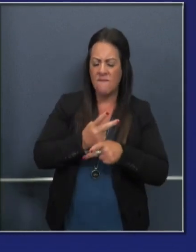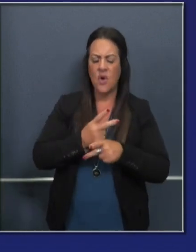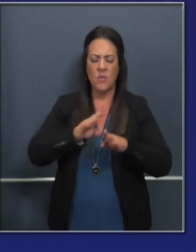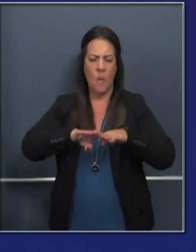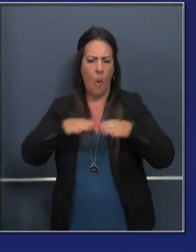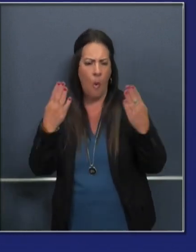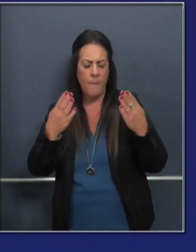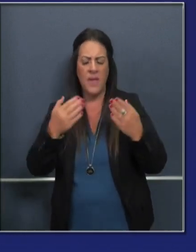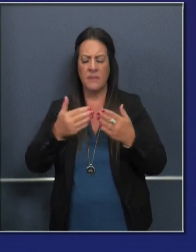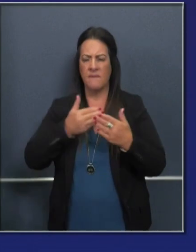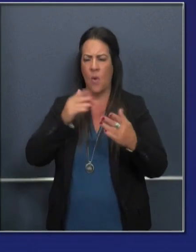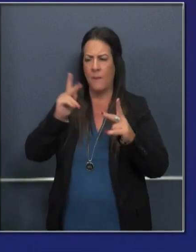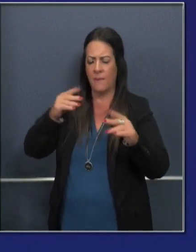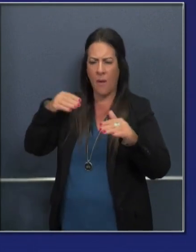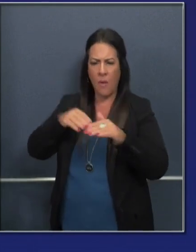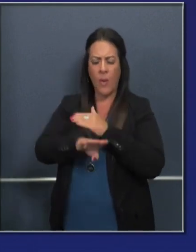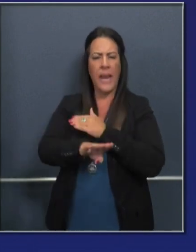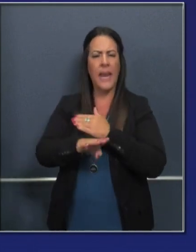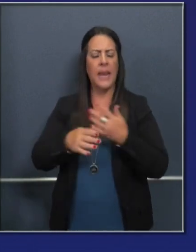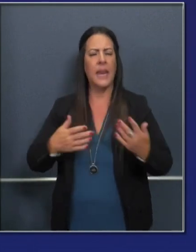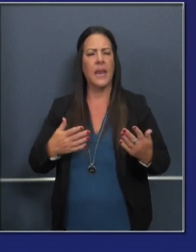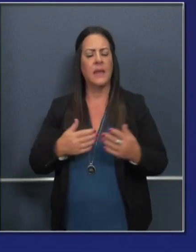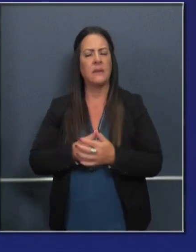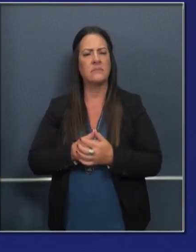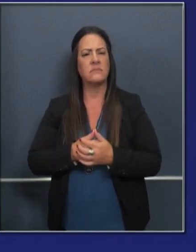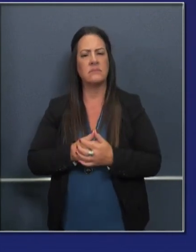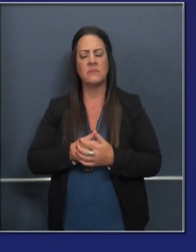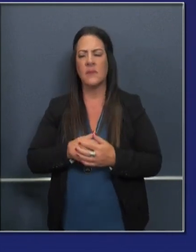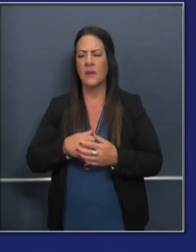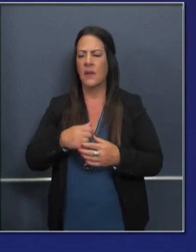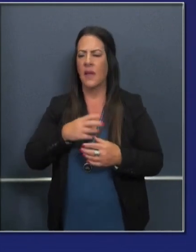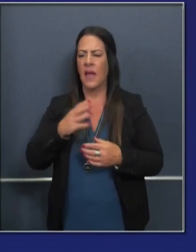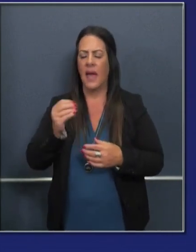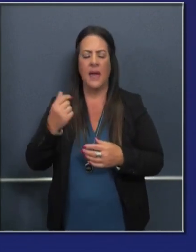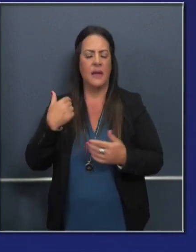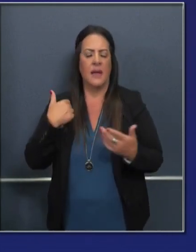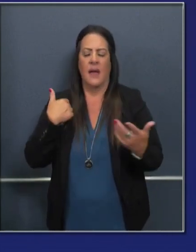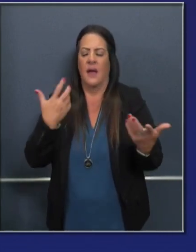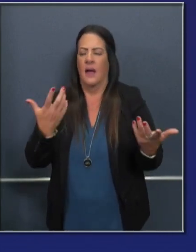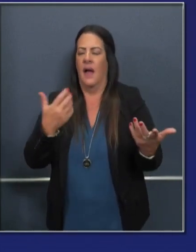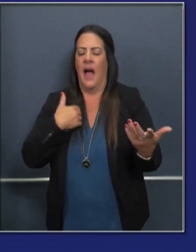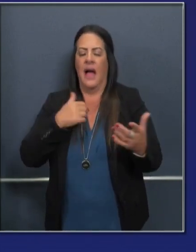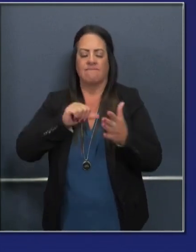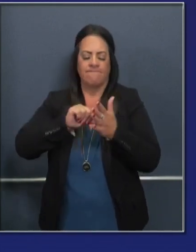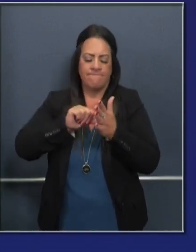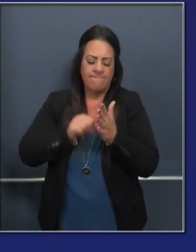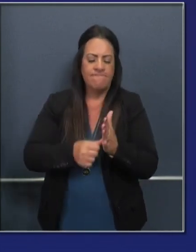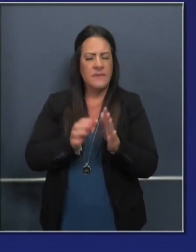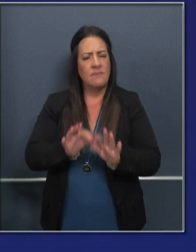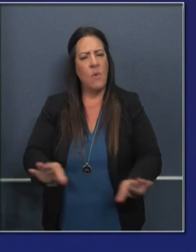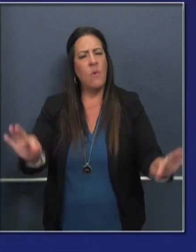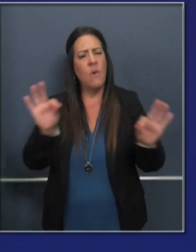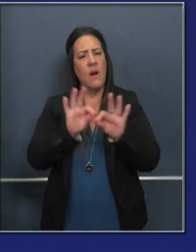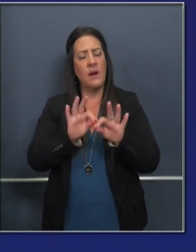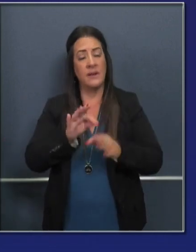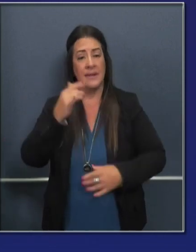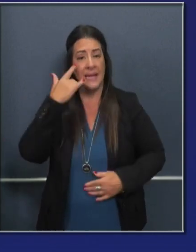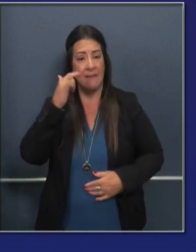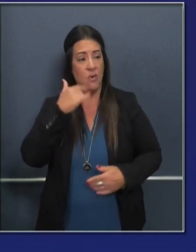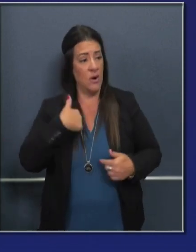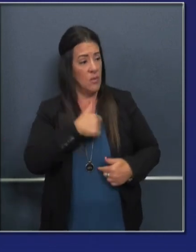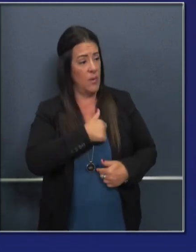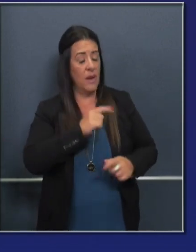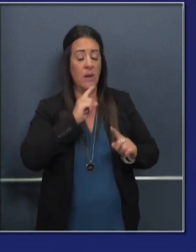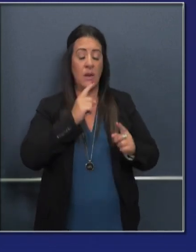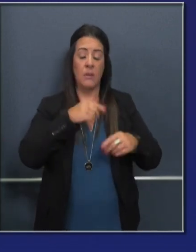again, based upon the guidelines that we put out to safely reopen. I can't say this enough. When the state of California puts out guidelines,